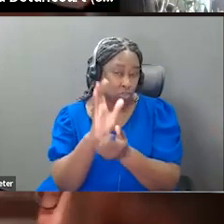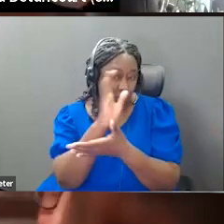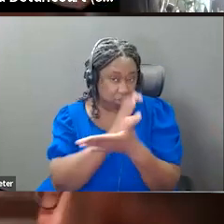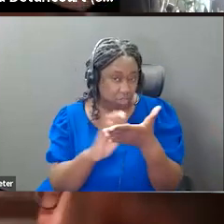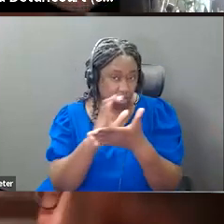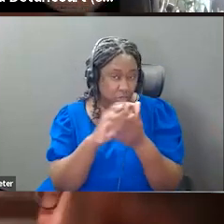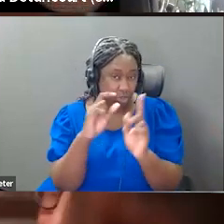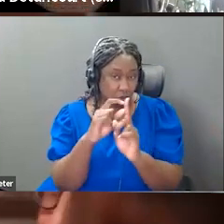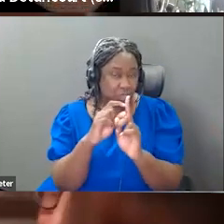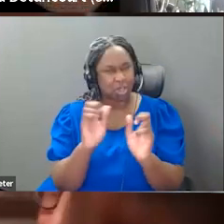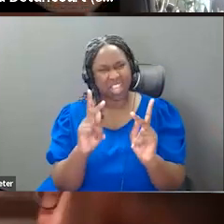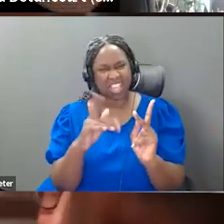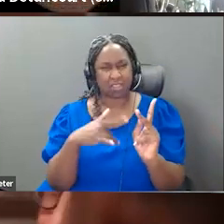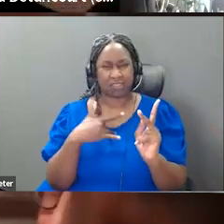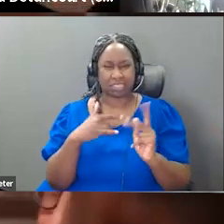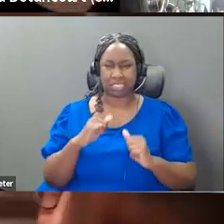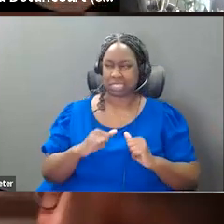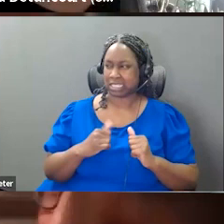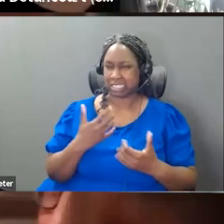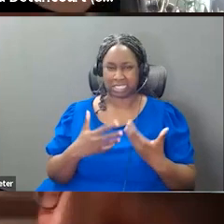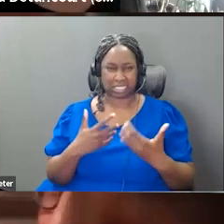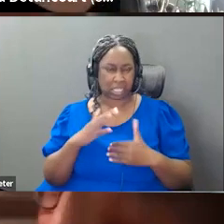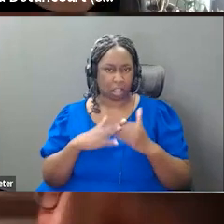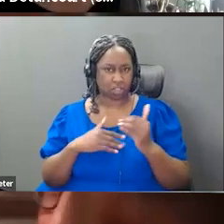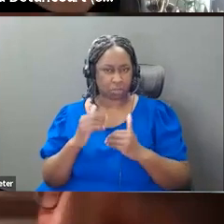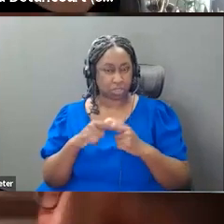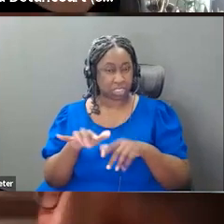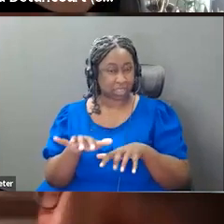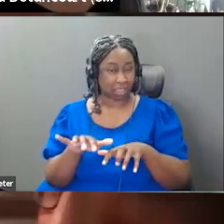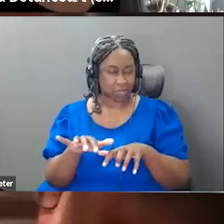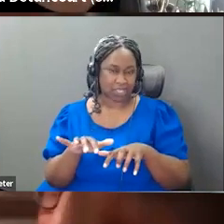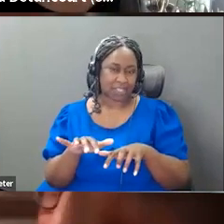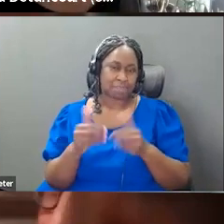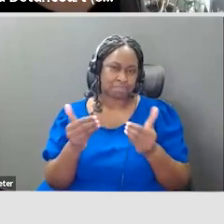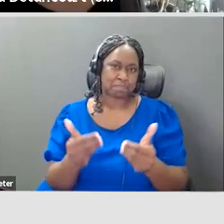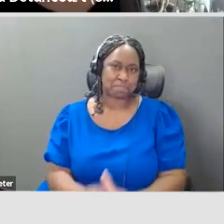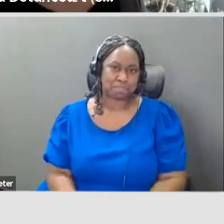okay, even if it feels a little bit uncomfortable to type in certain identities.